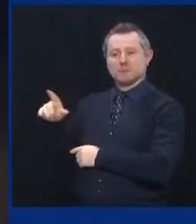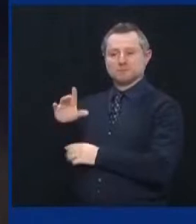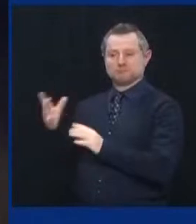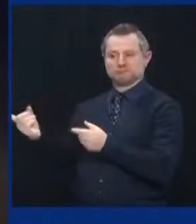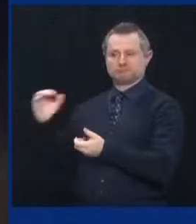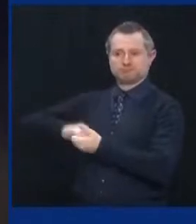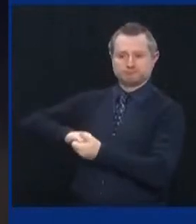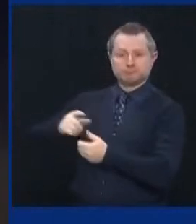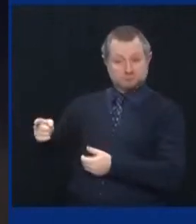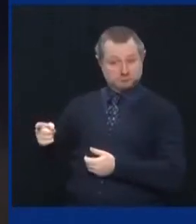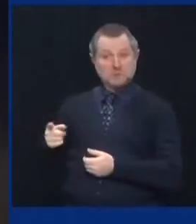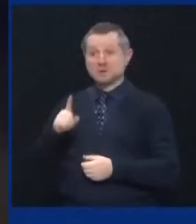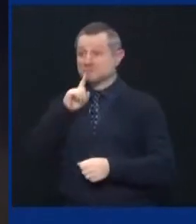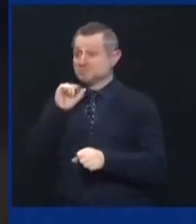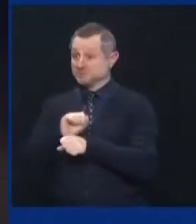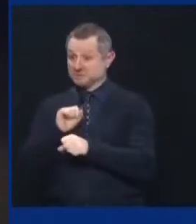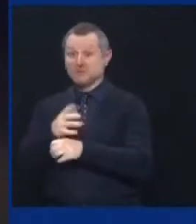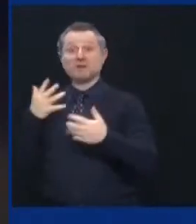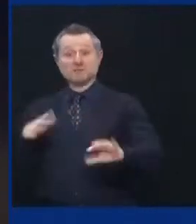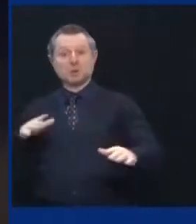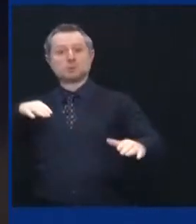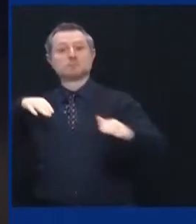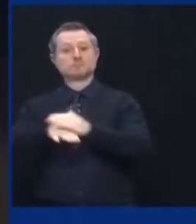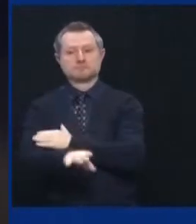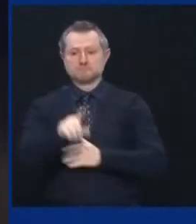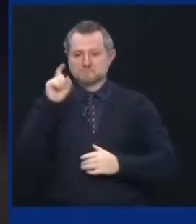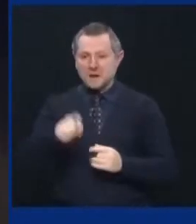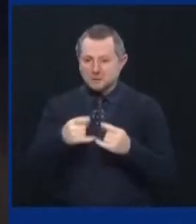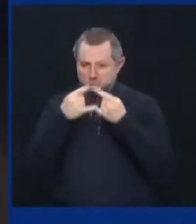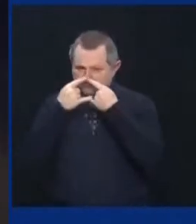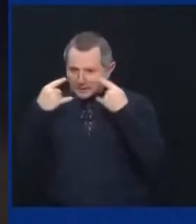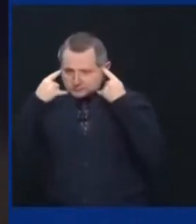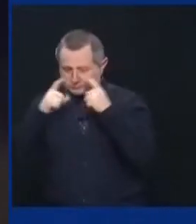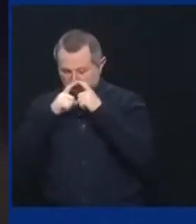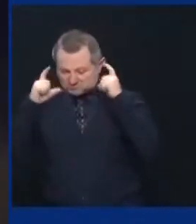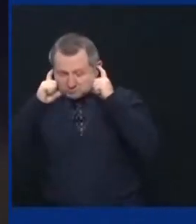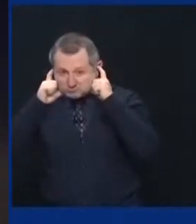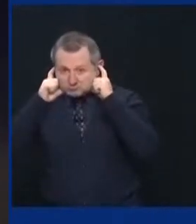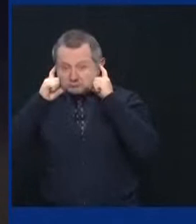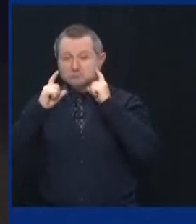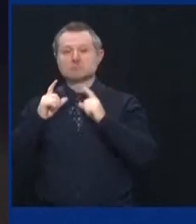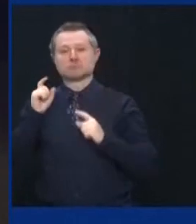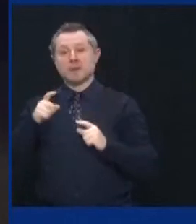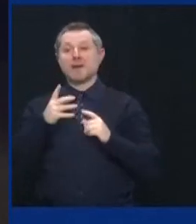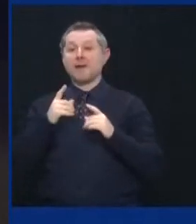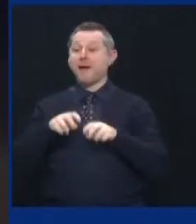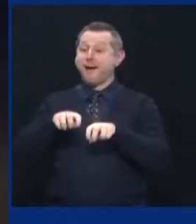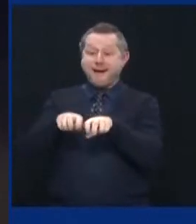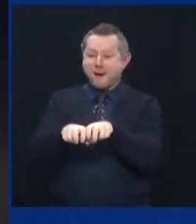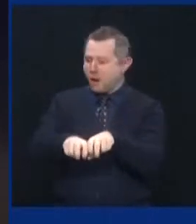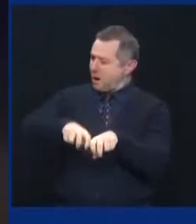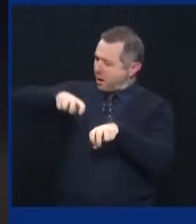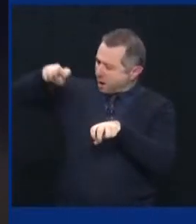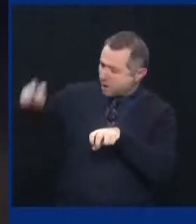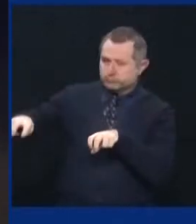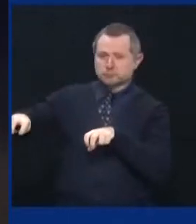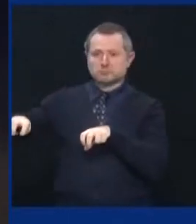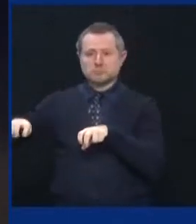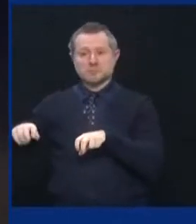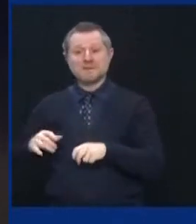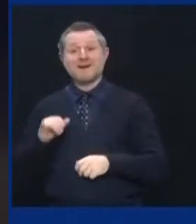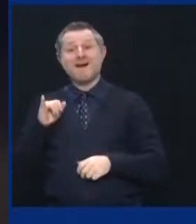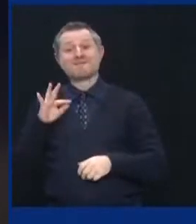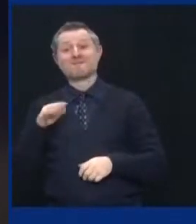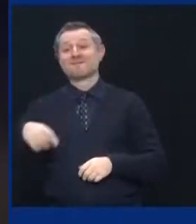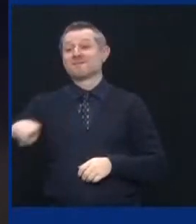wear a mask at all times and adhere to the strict social distancing protocols. Fans who refuse to comply with these protocols